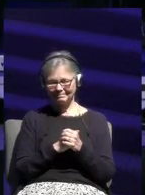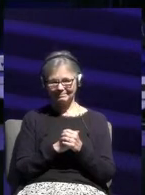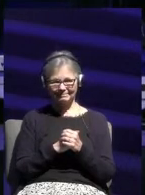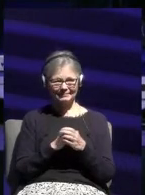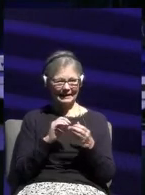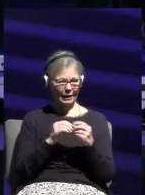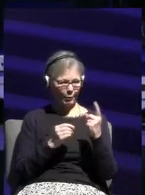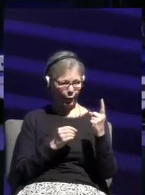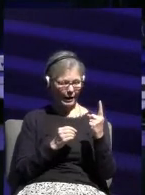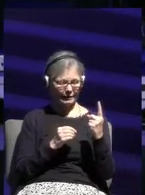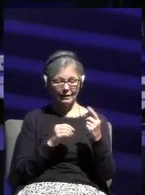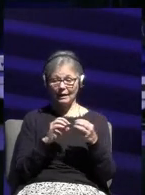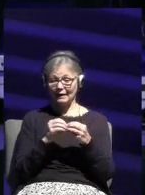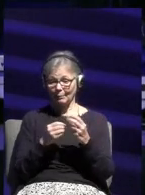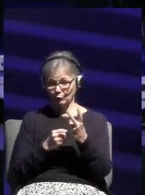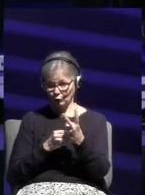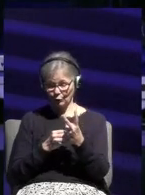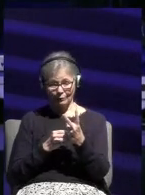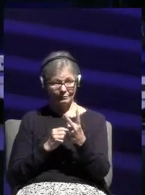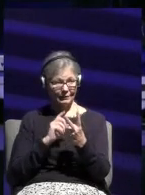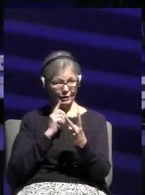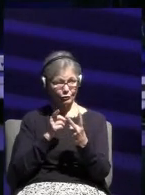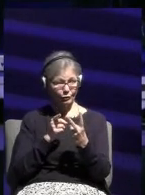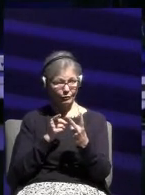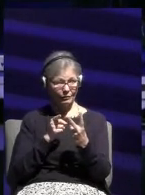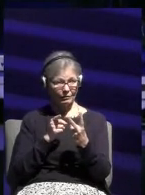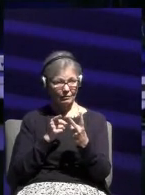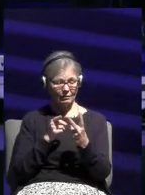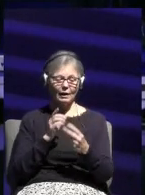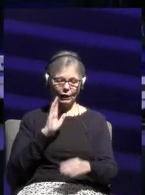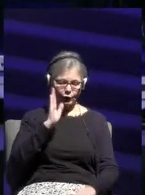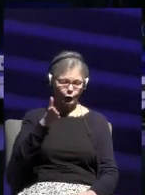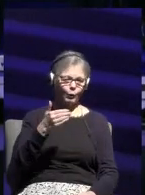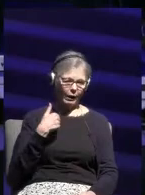Fact number one. Fact number two is, you're going to have a lot of trouble.